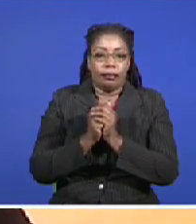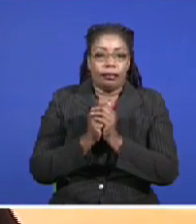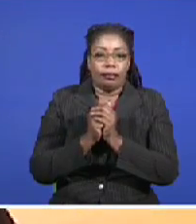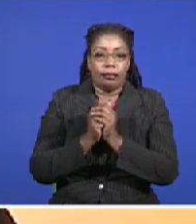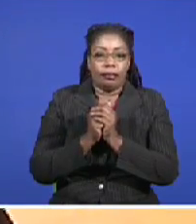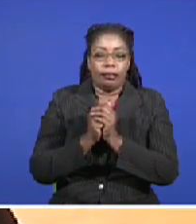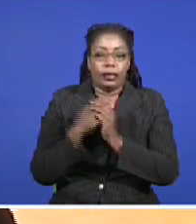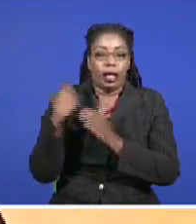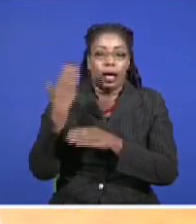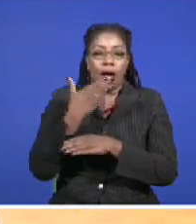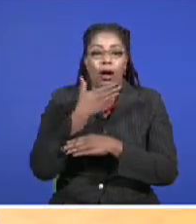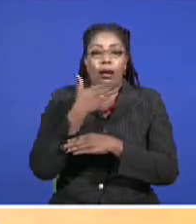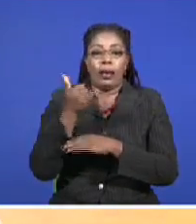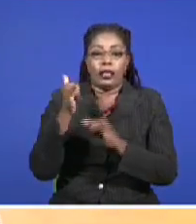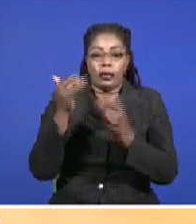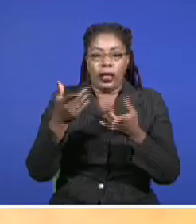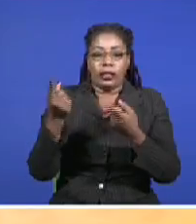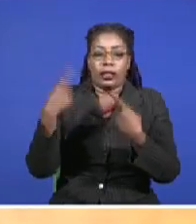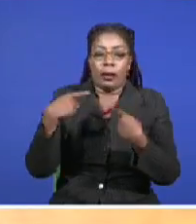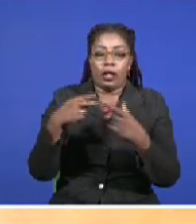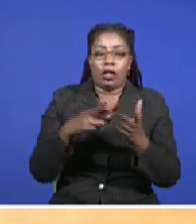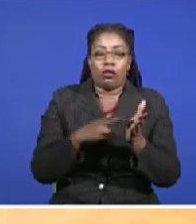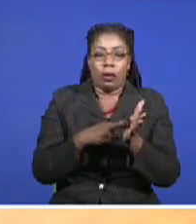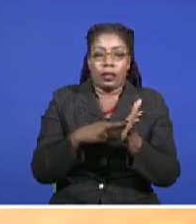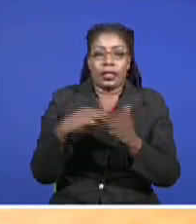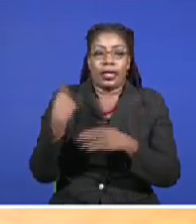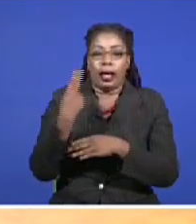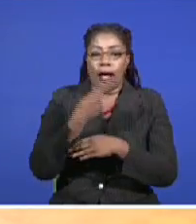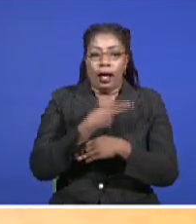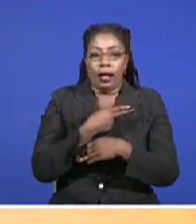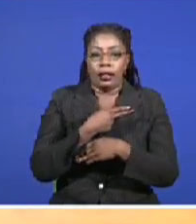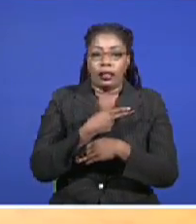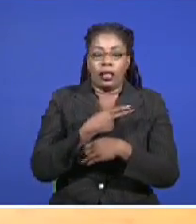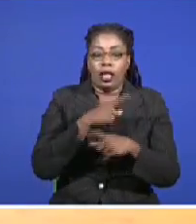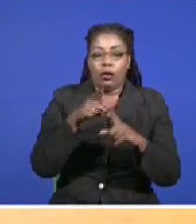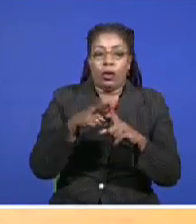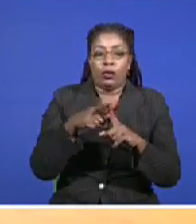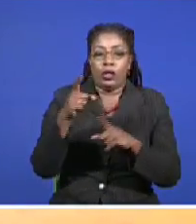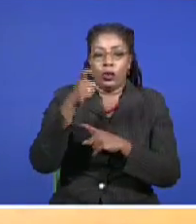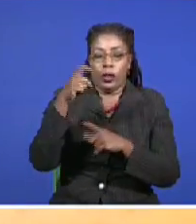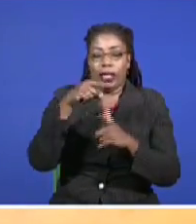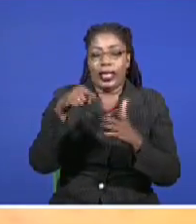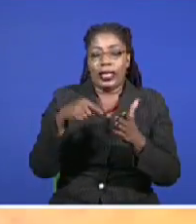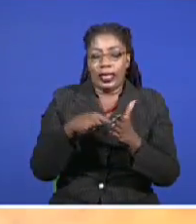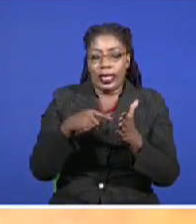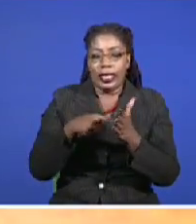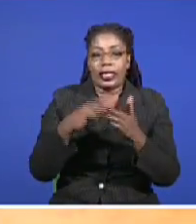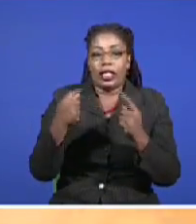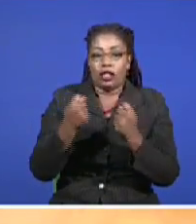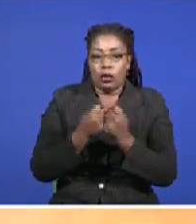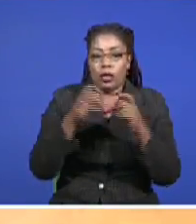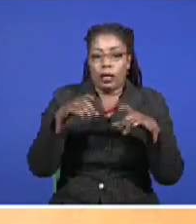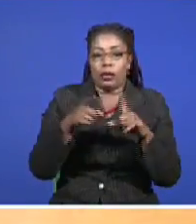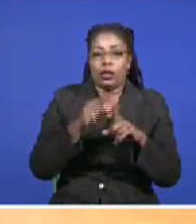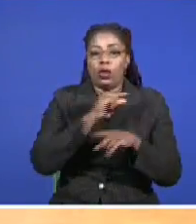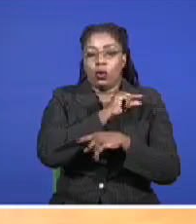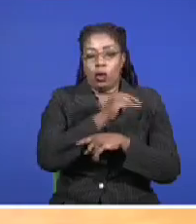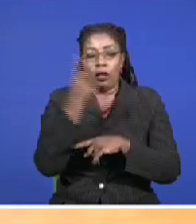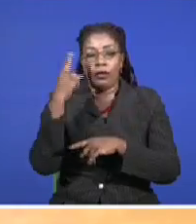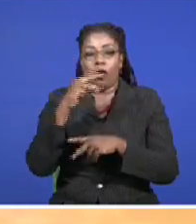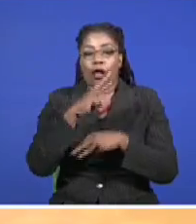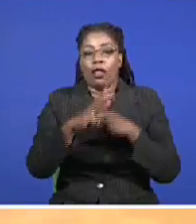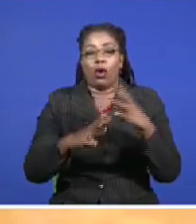our best players will come out and represent. Because once we win this tournament, then we'll be able to qualify for World